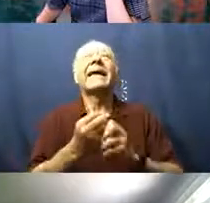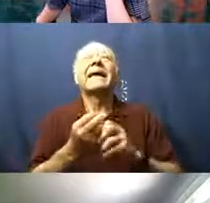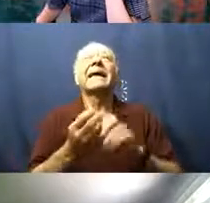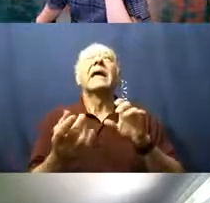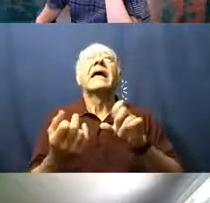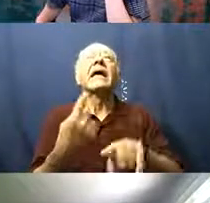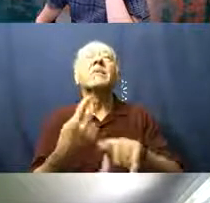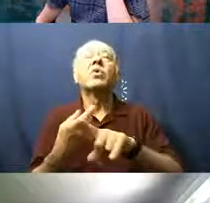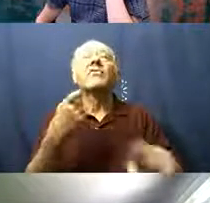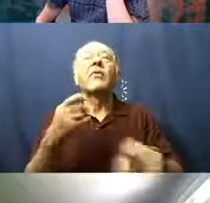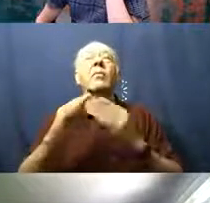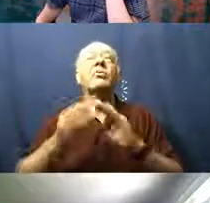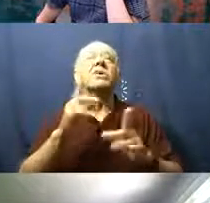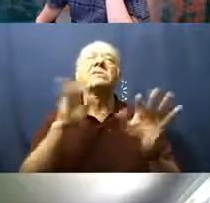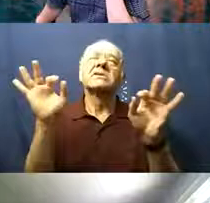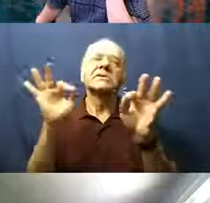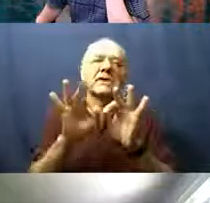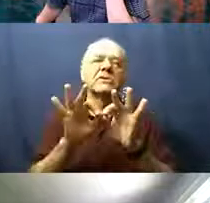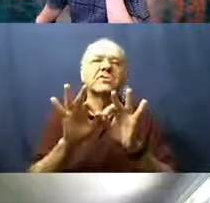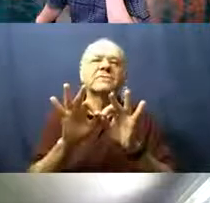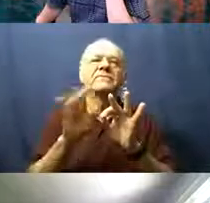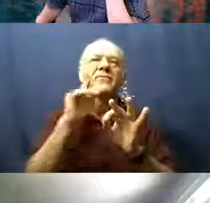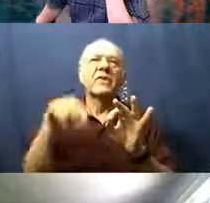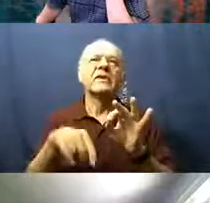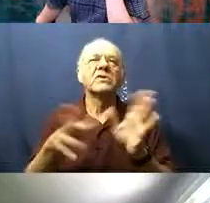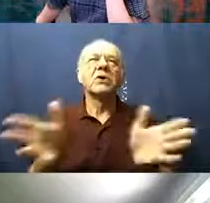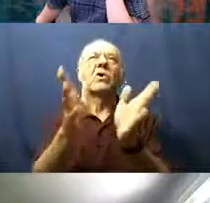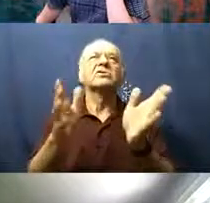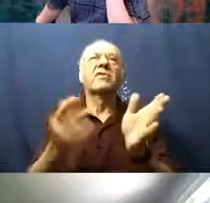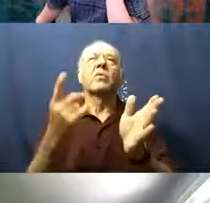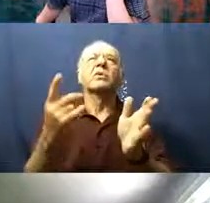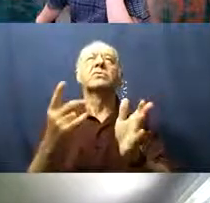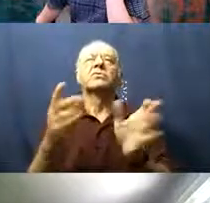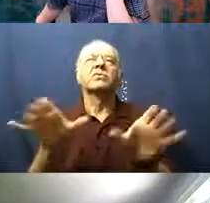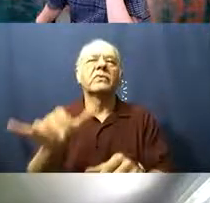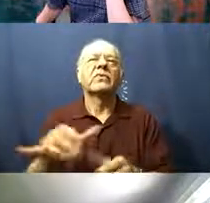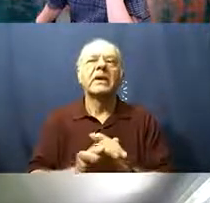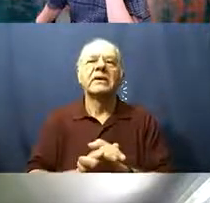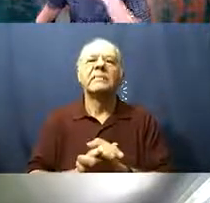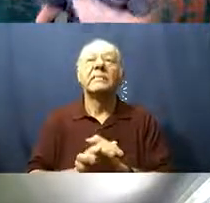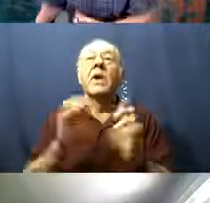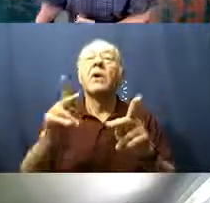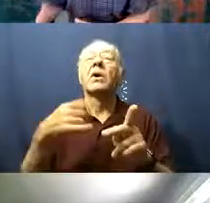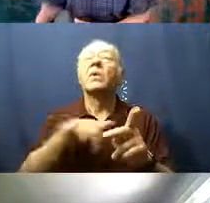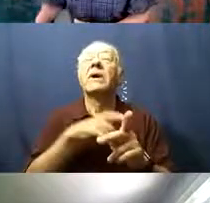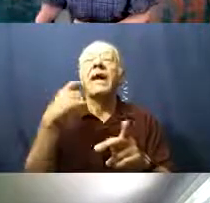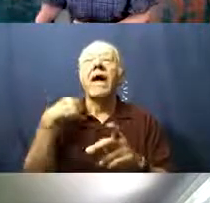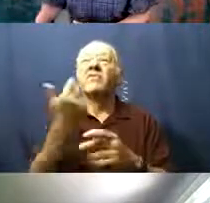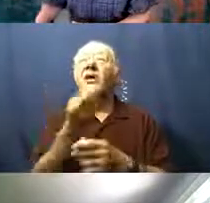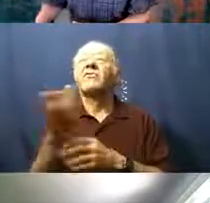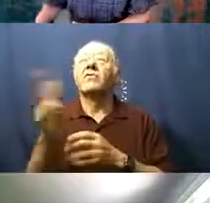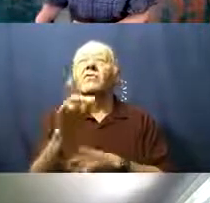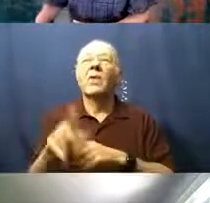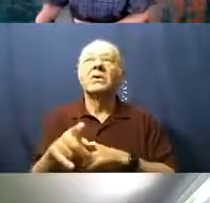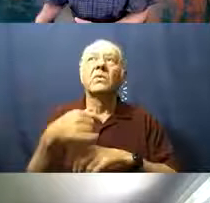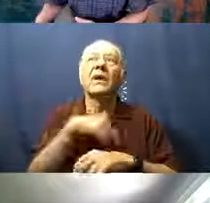so essential as you move this forward. So encouraging everybody to do that. Okay, so we just have a couple of questions